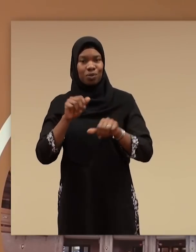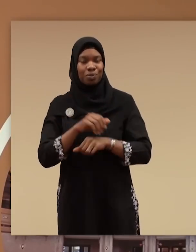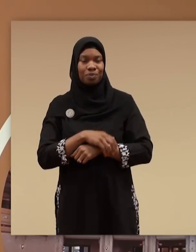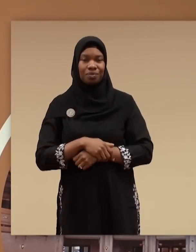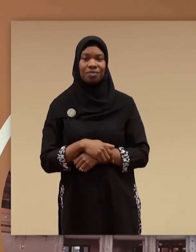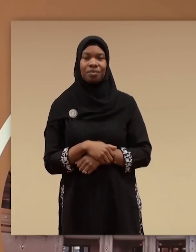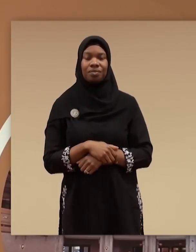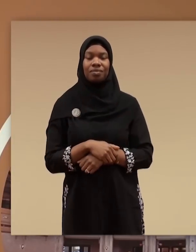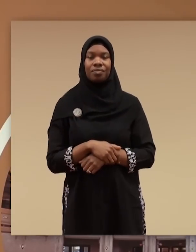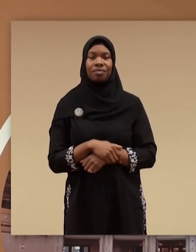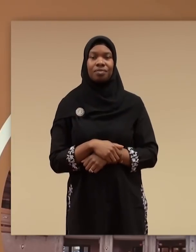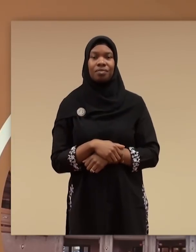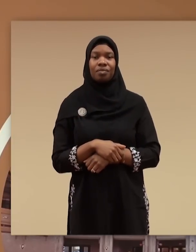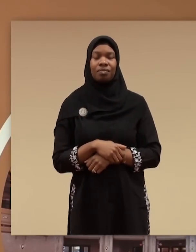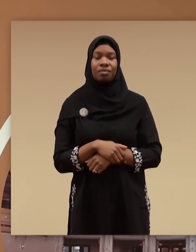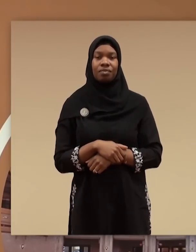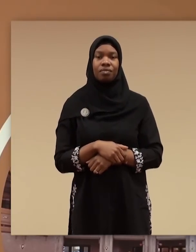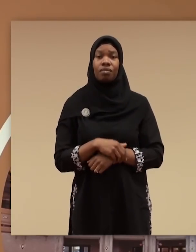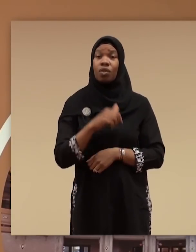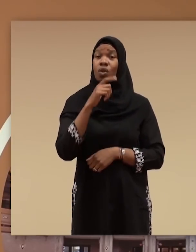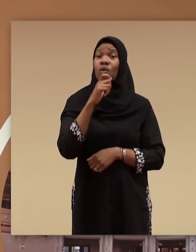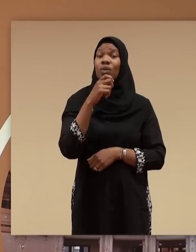hero of the boycott?